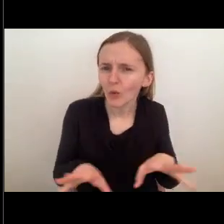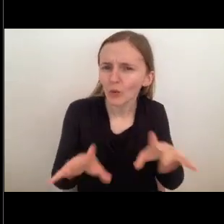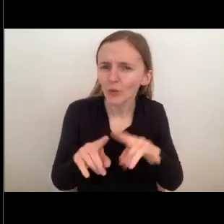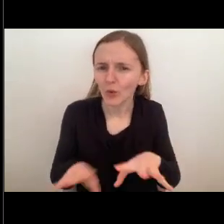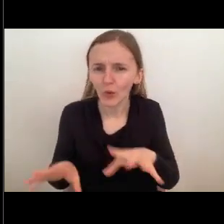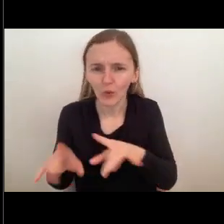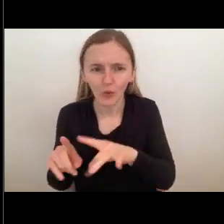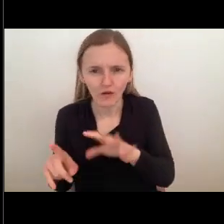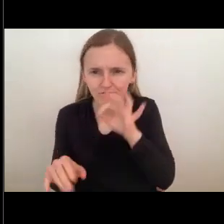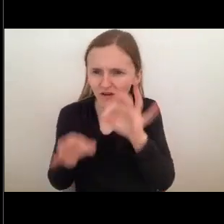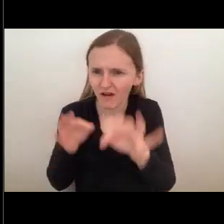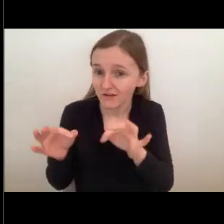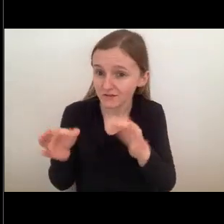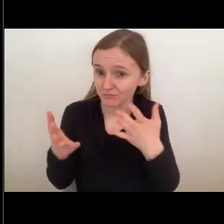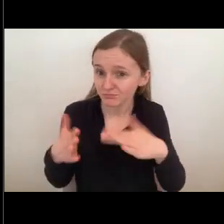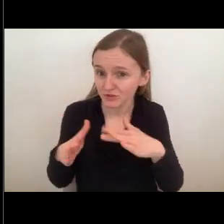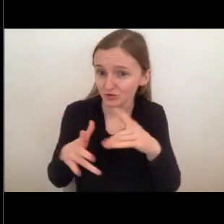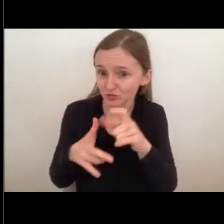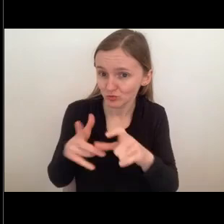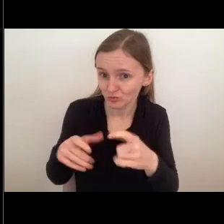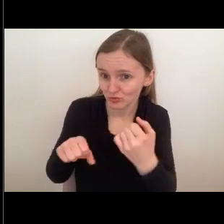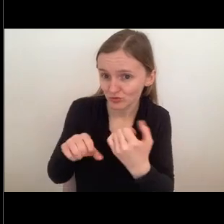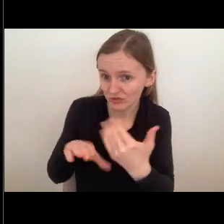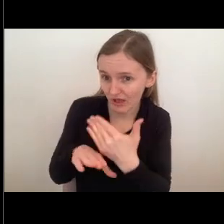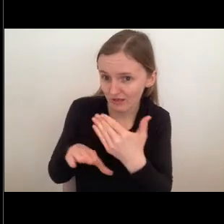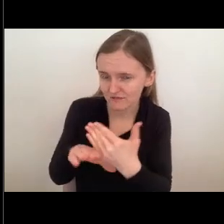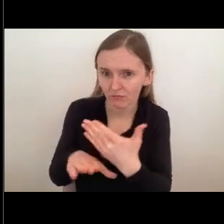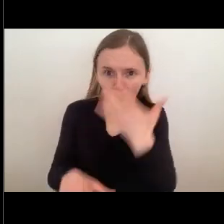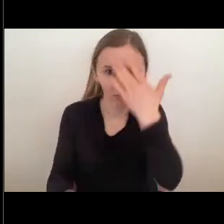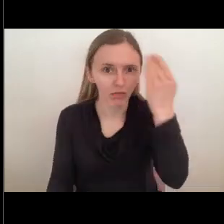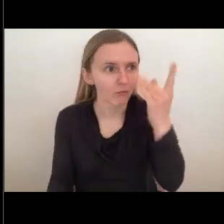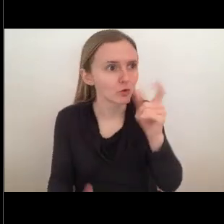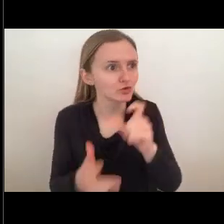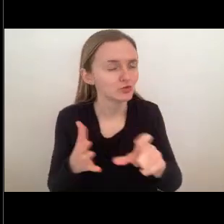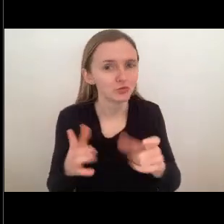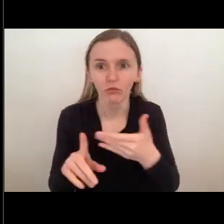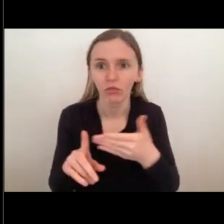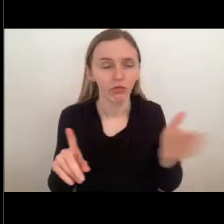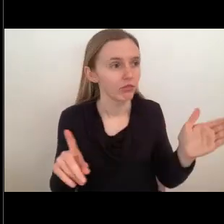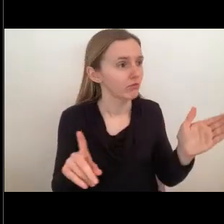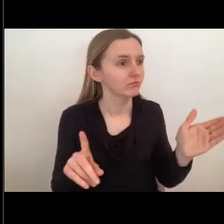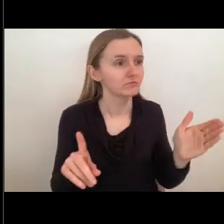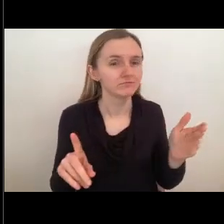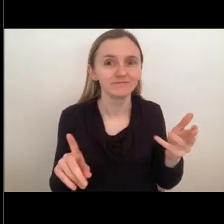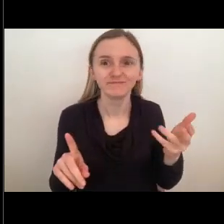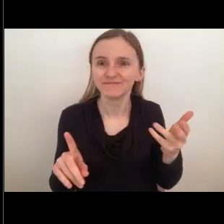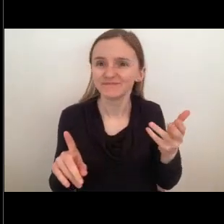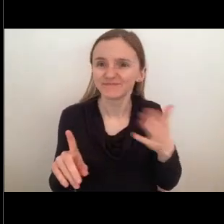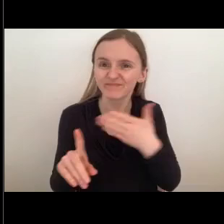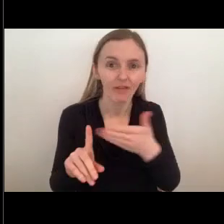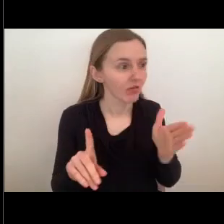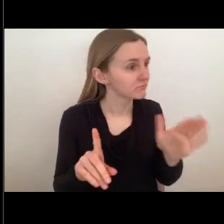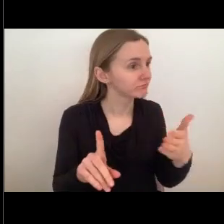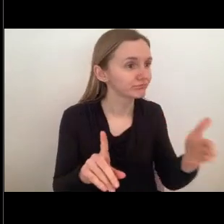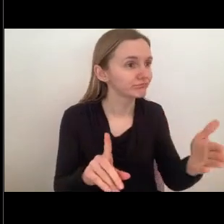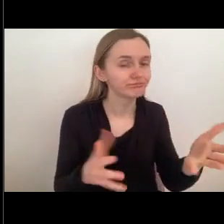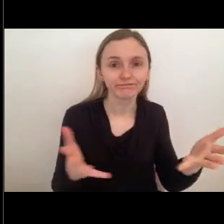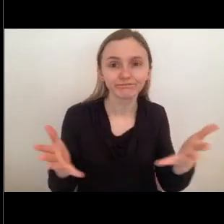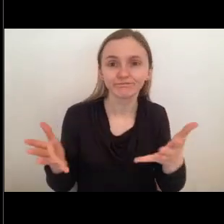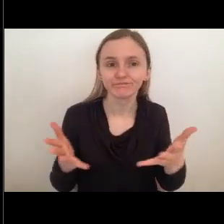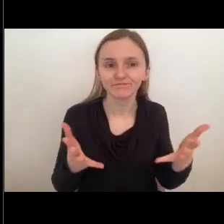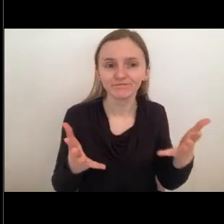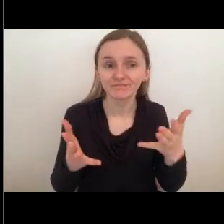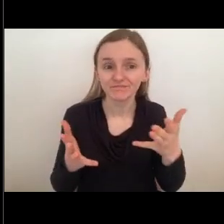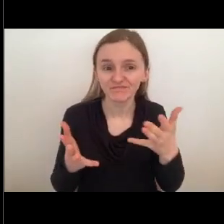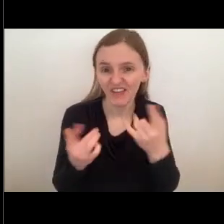complete a task and they've forgotten what they were doing, or they're distracted and get, you know, their attention's taken to something else. They might lose